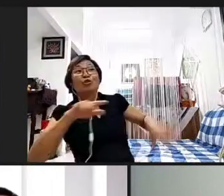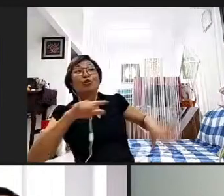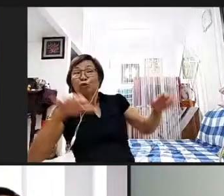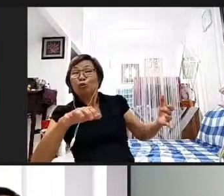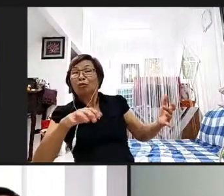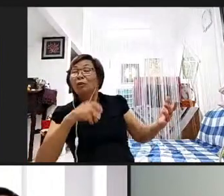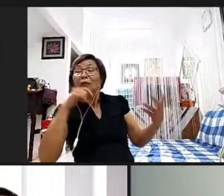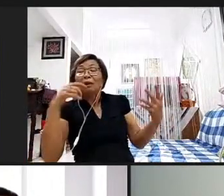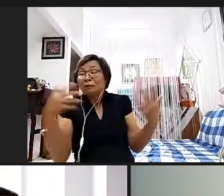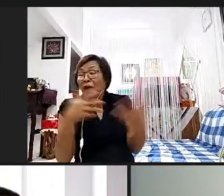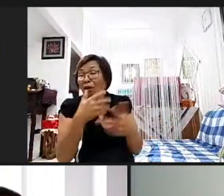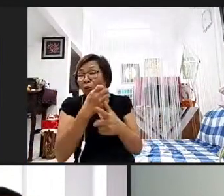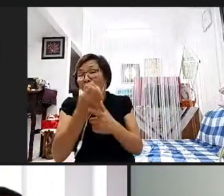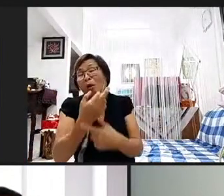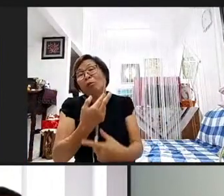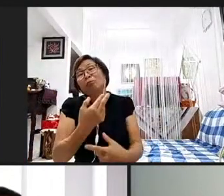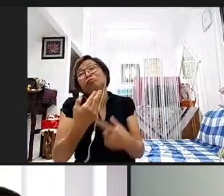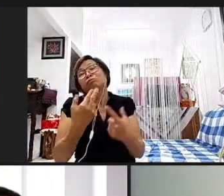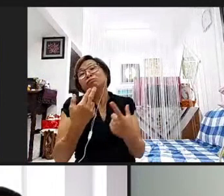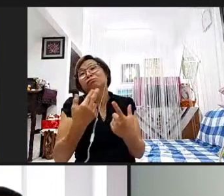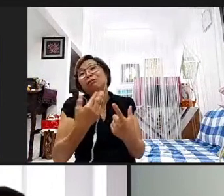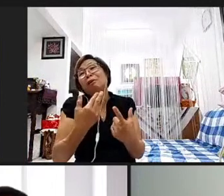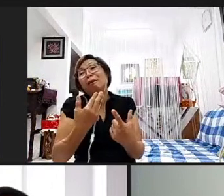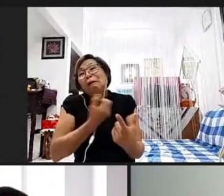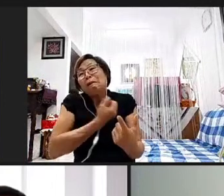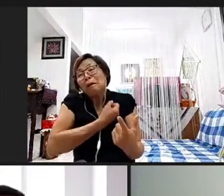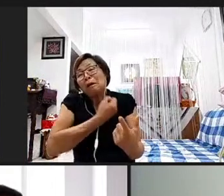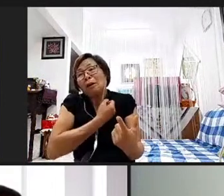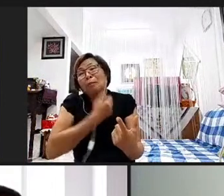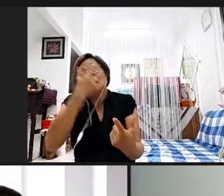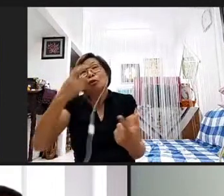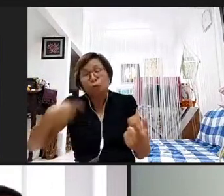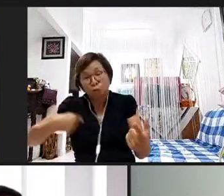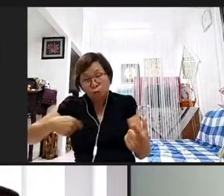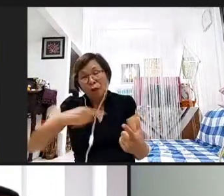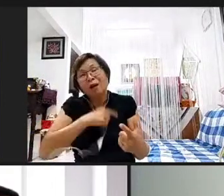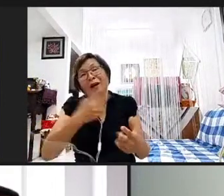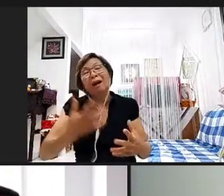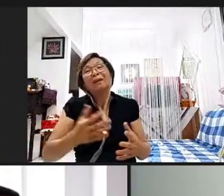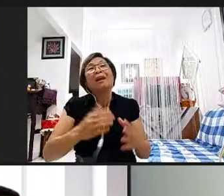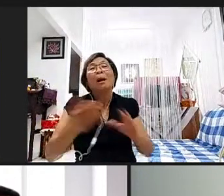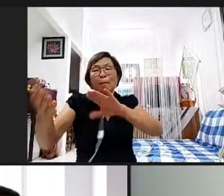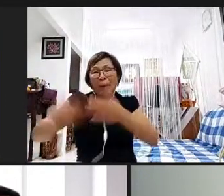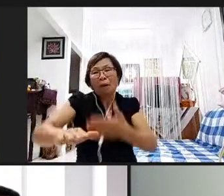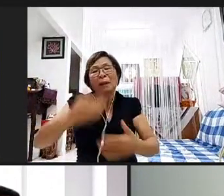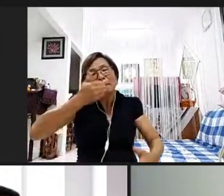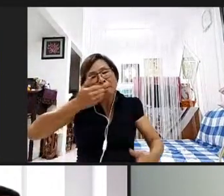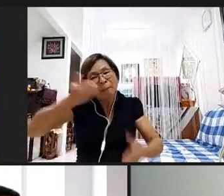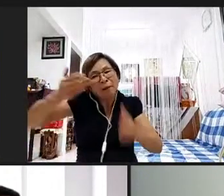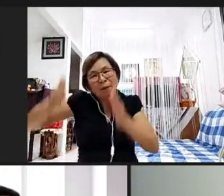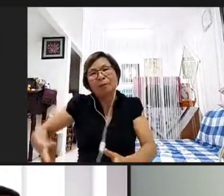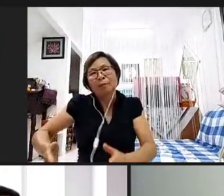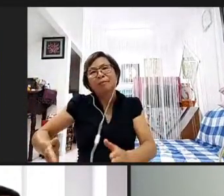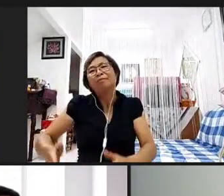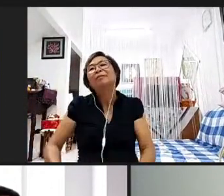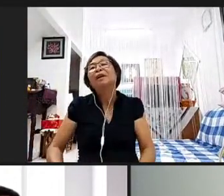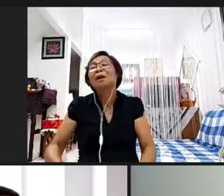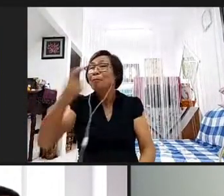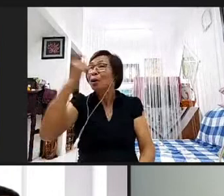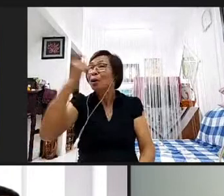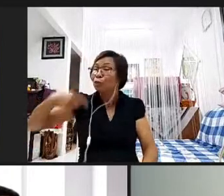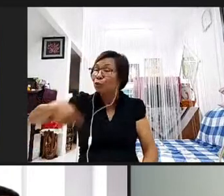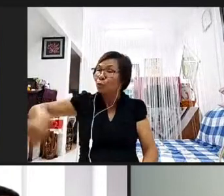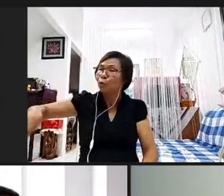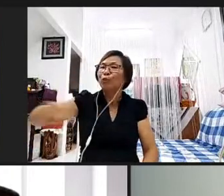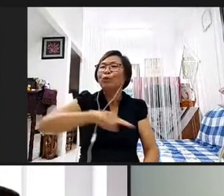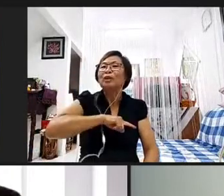or regret, because we will leave this world a better person than when we came into it, because we have been